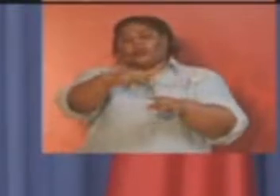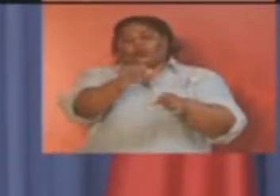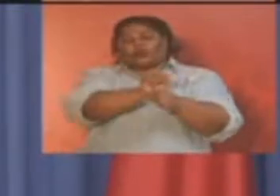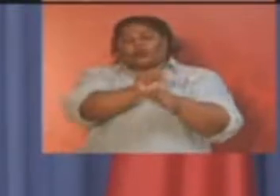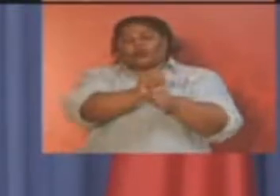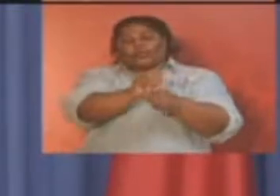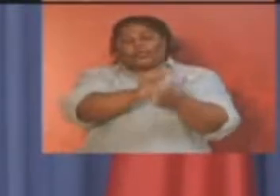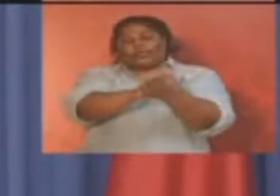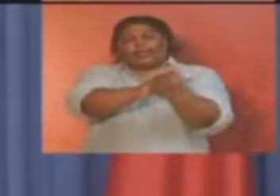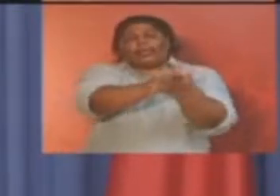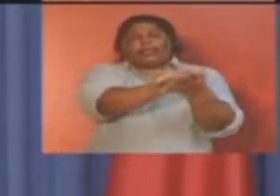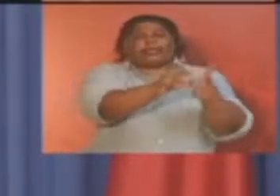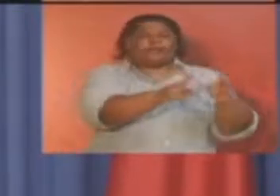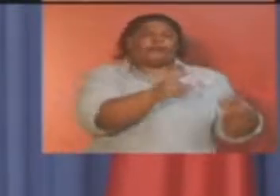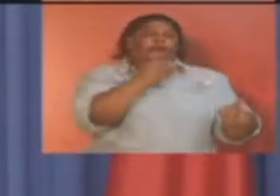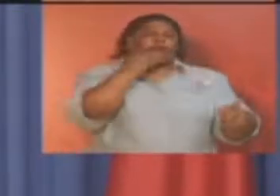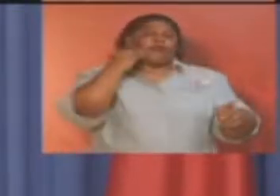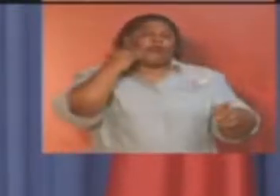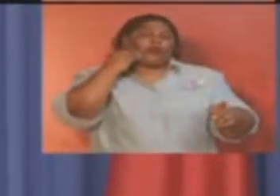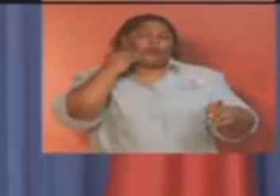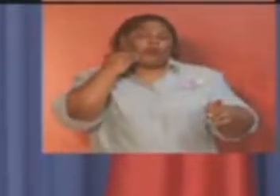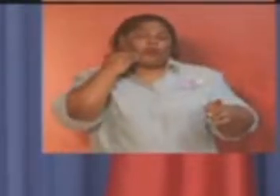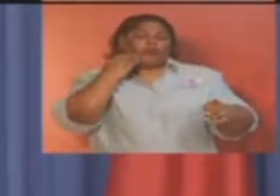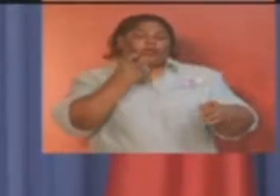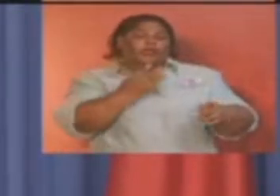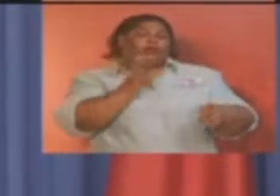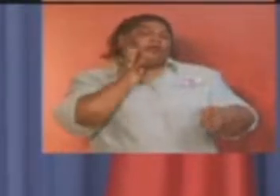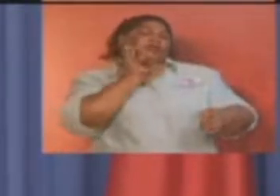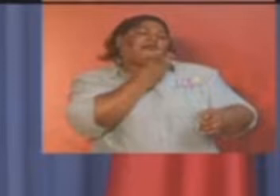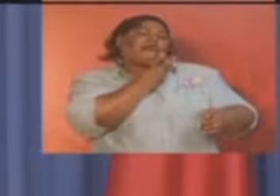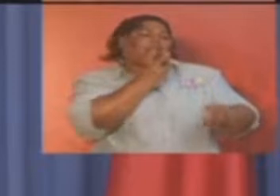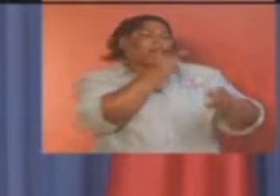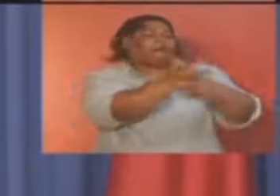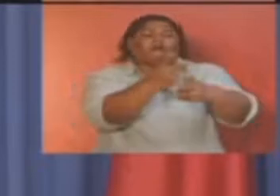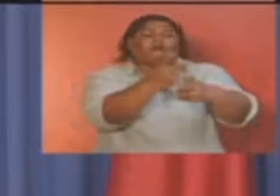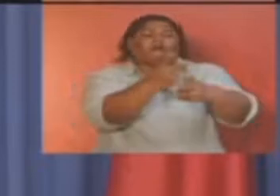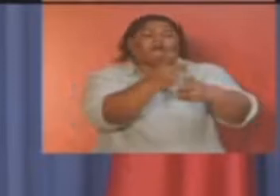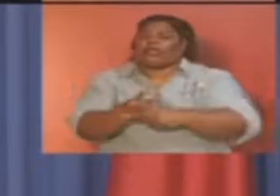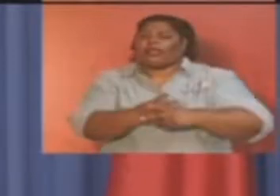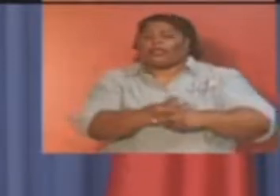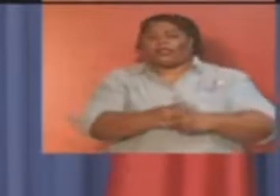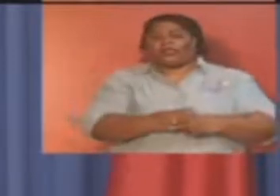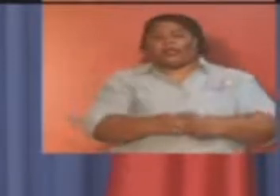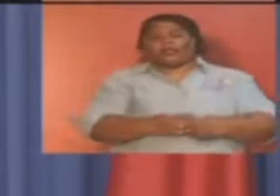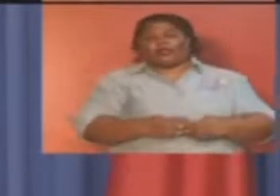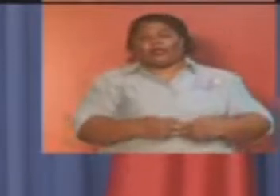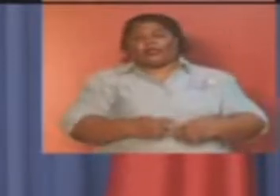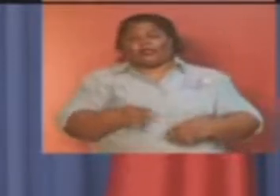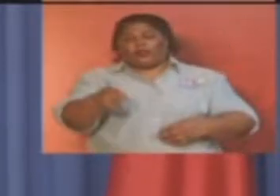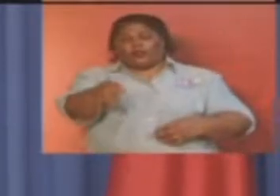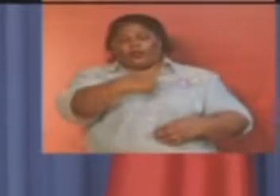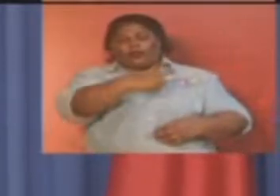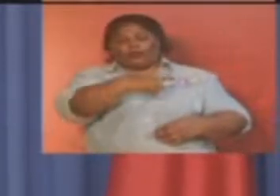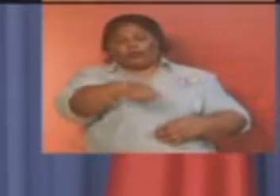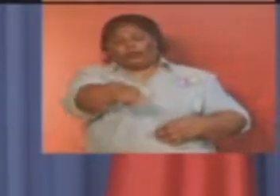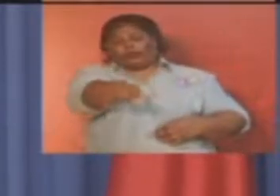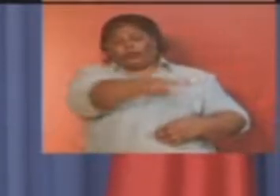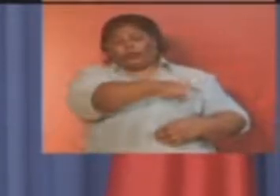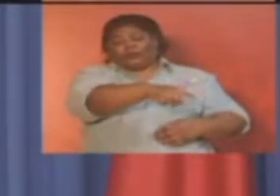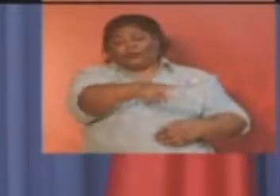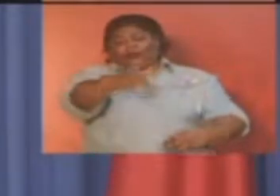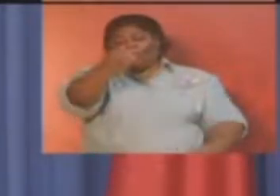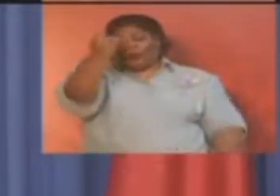gardeners. Unless you're living at the residence, we are also putting a hold on that for the next 2